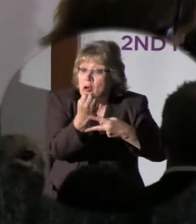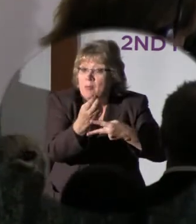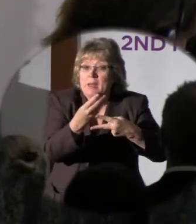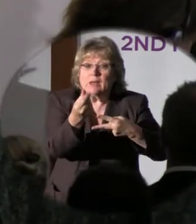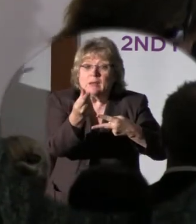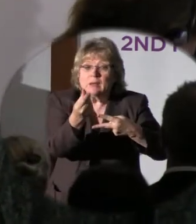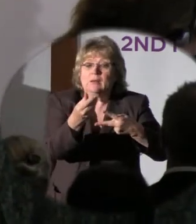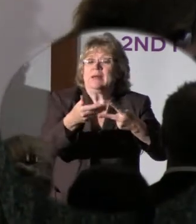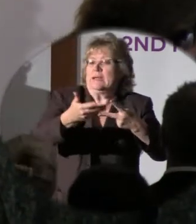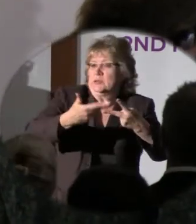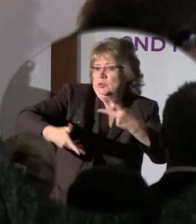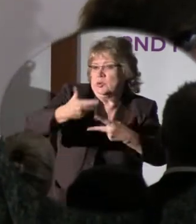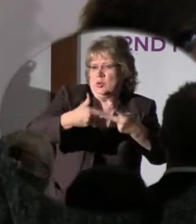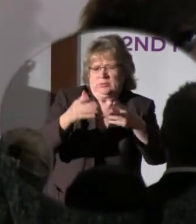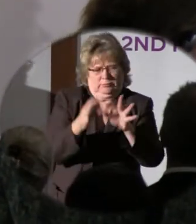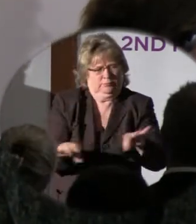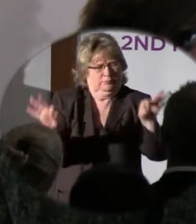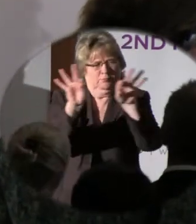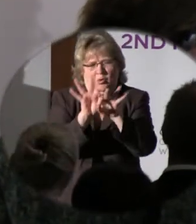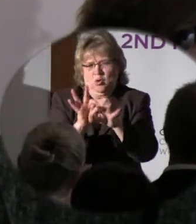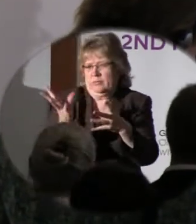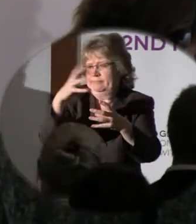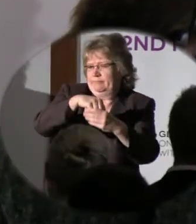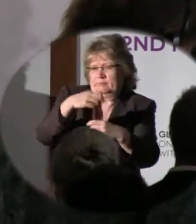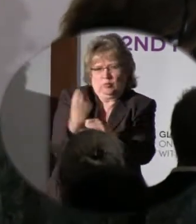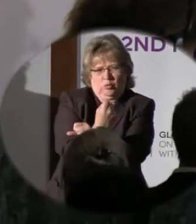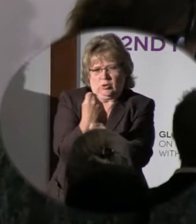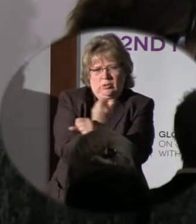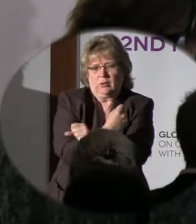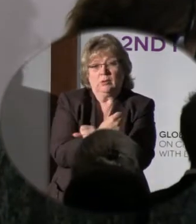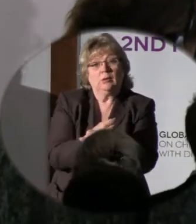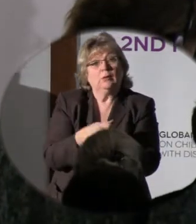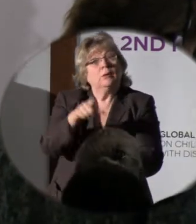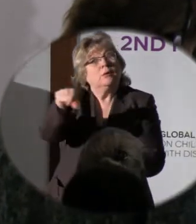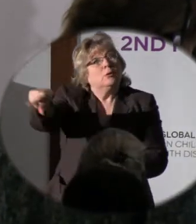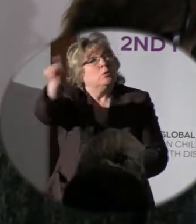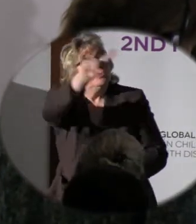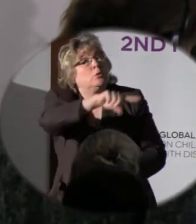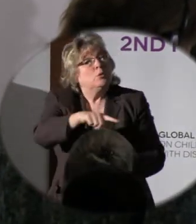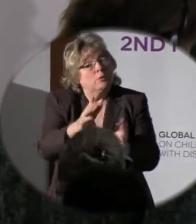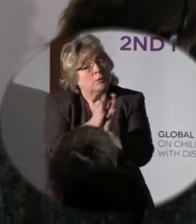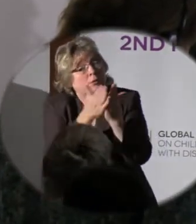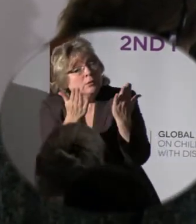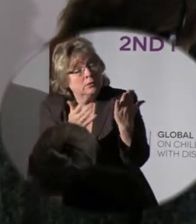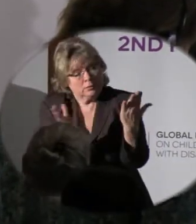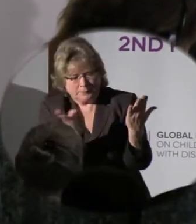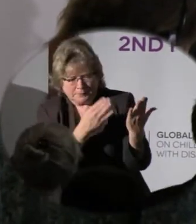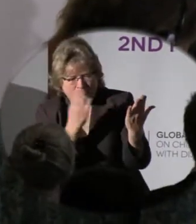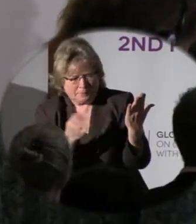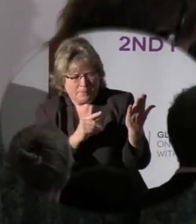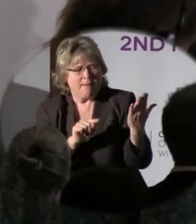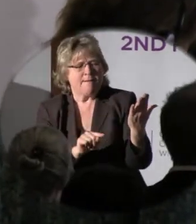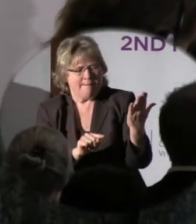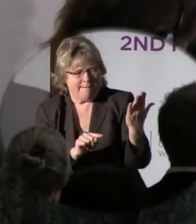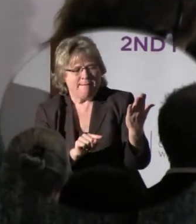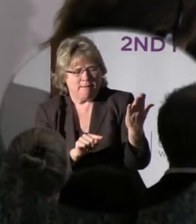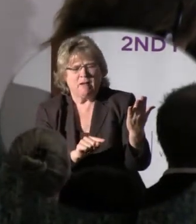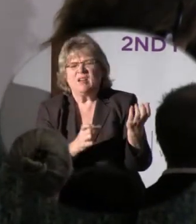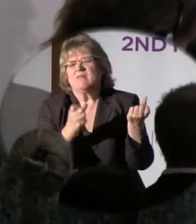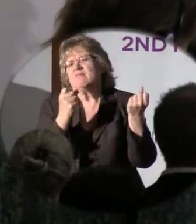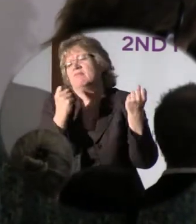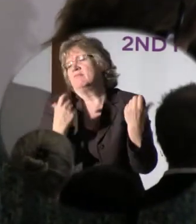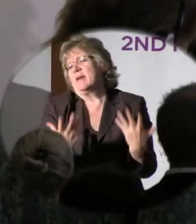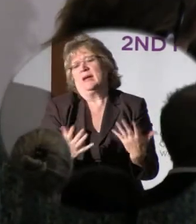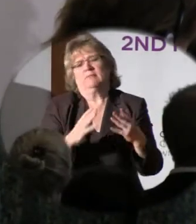The publication gives compelling evidence of the social, economic, cultural barriers